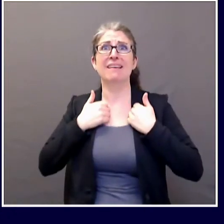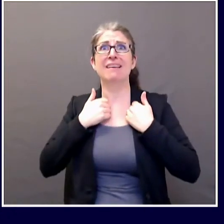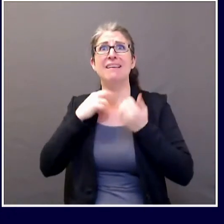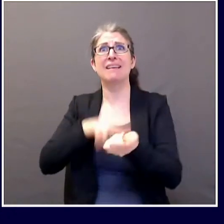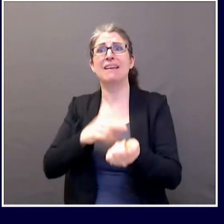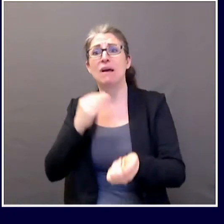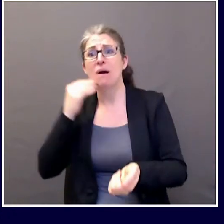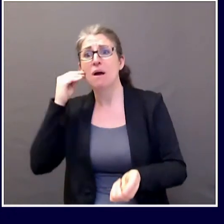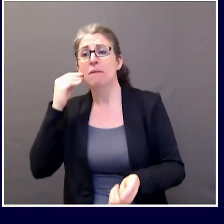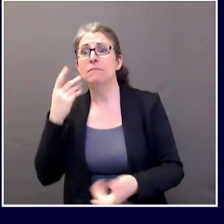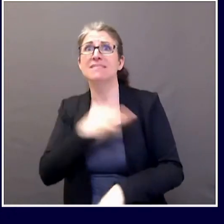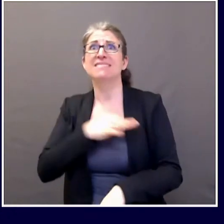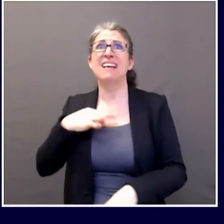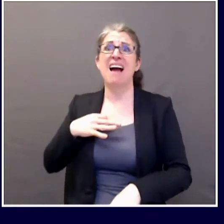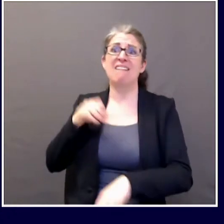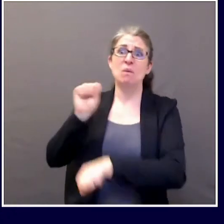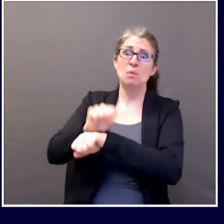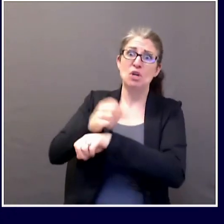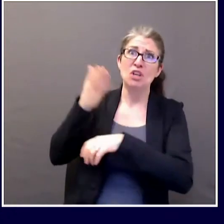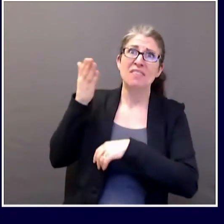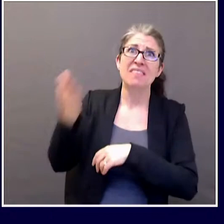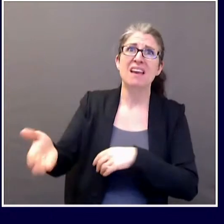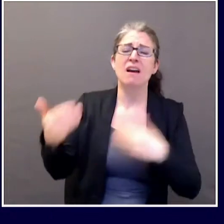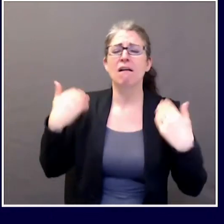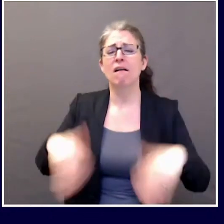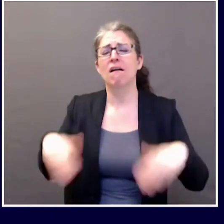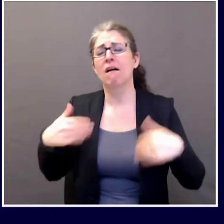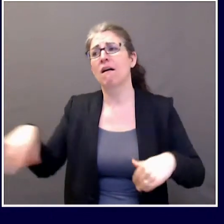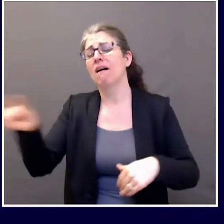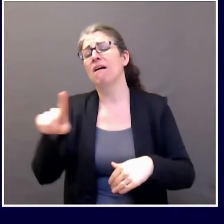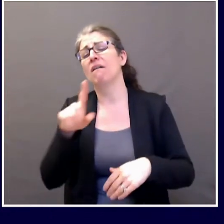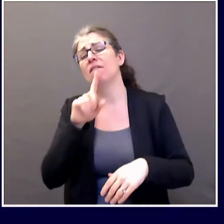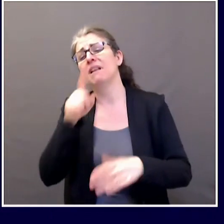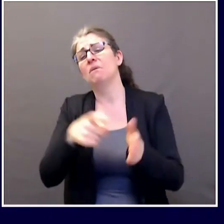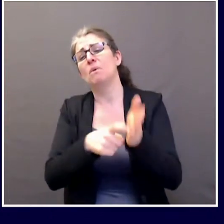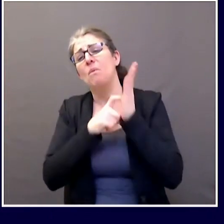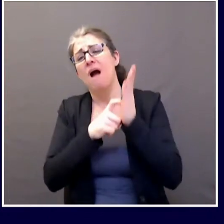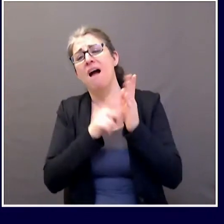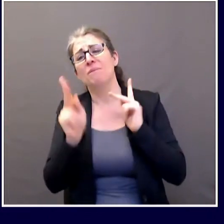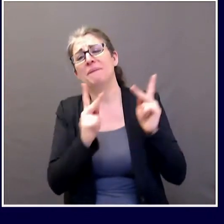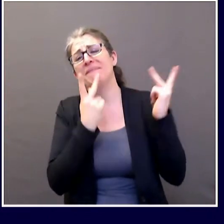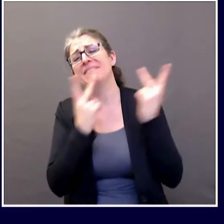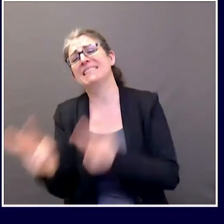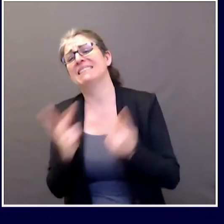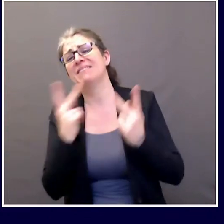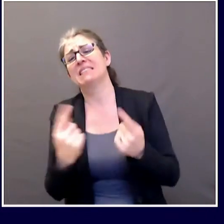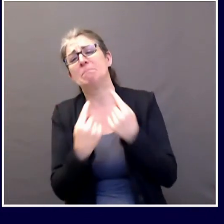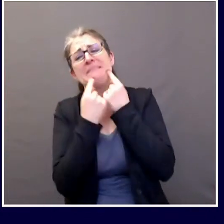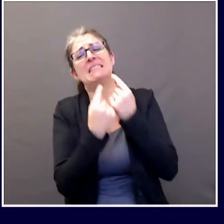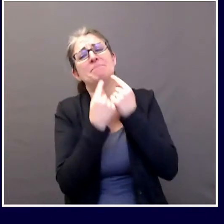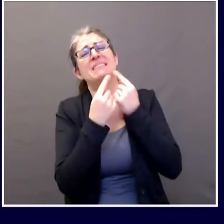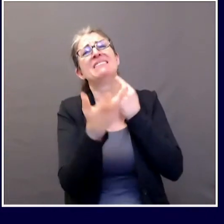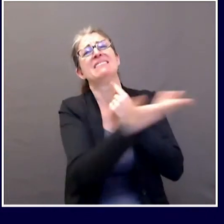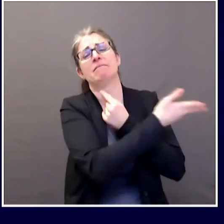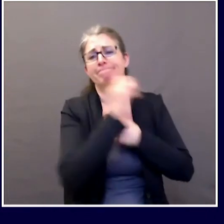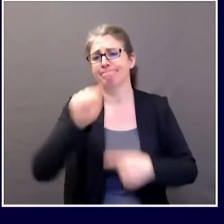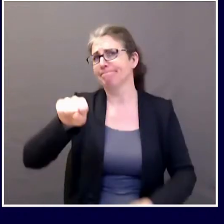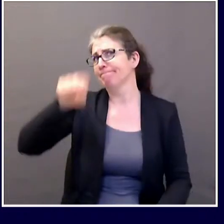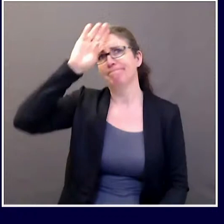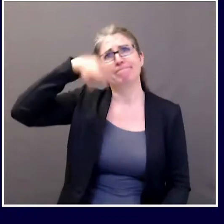critically important that is. Right now, we're at the evaluating data phase. We also know that the US CDC